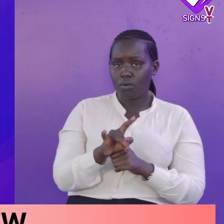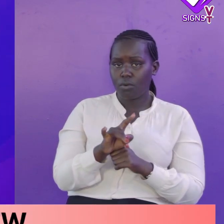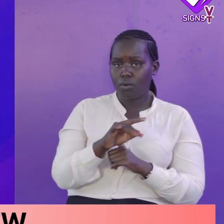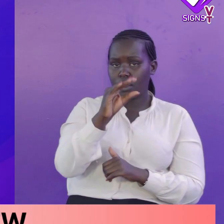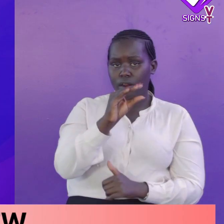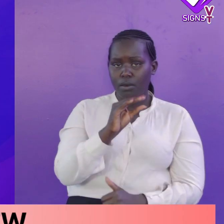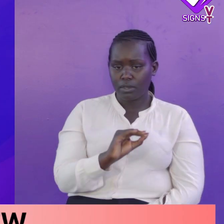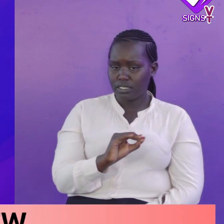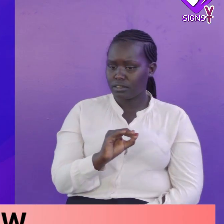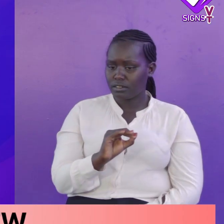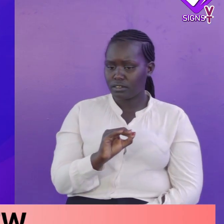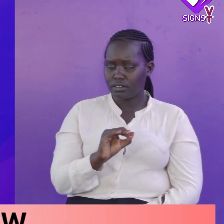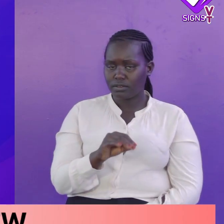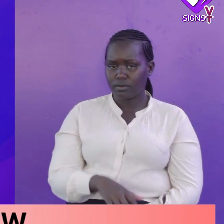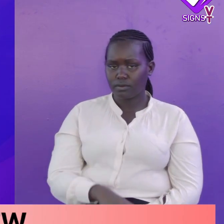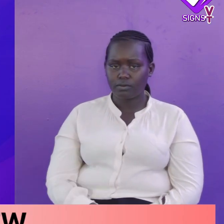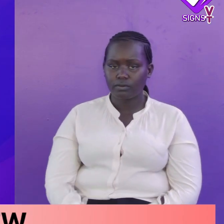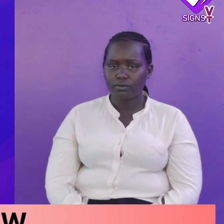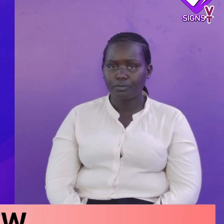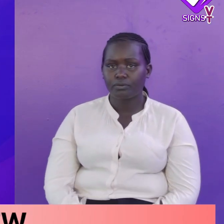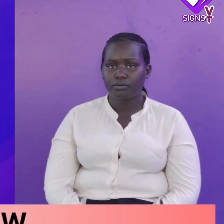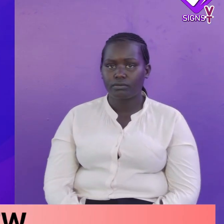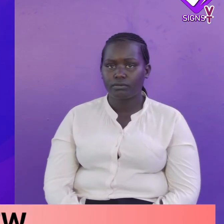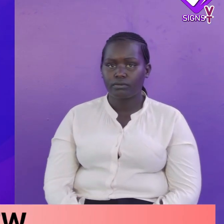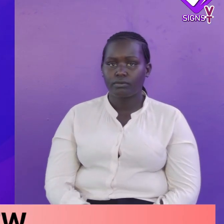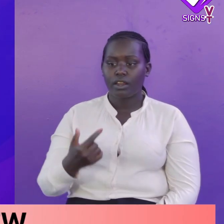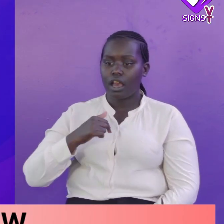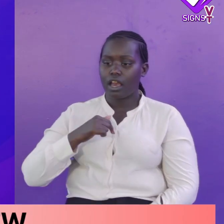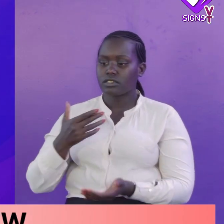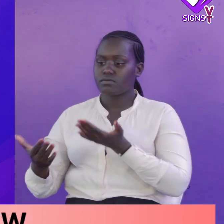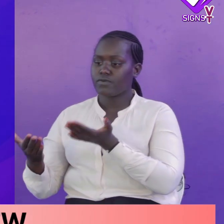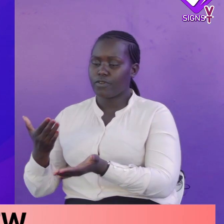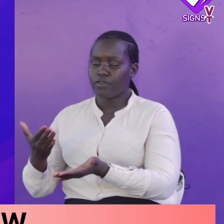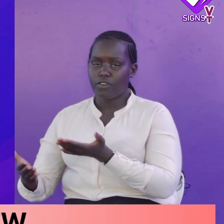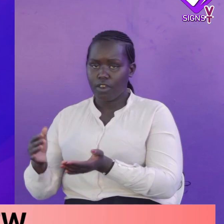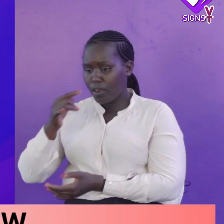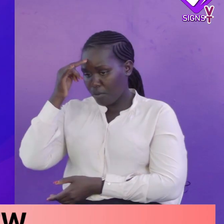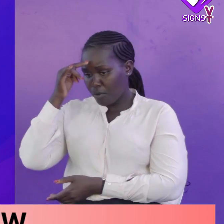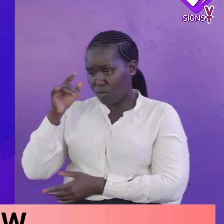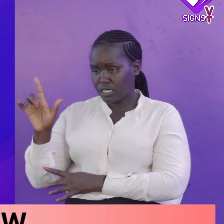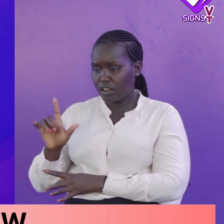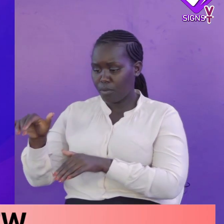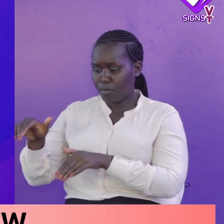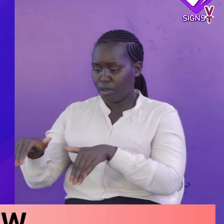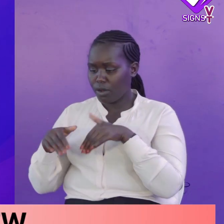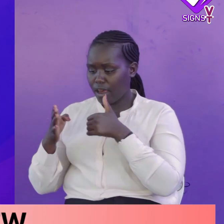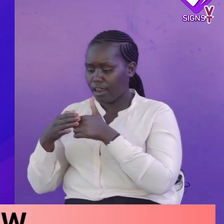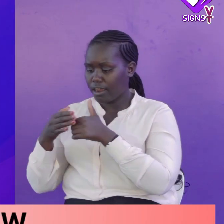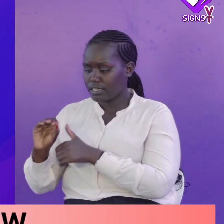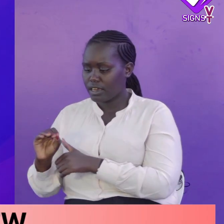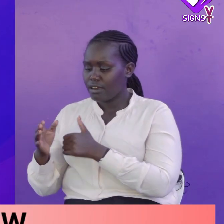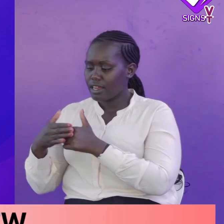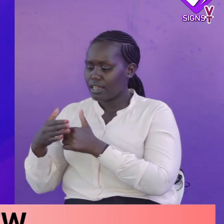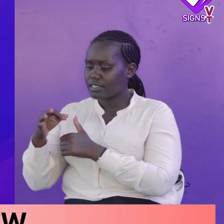are you defending yourself? I'm not defending myself. Here we are fair. We are fair because Liverpool waited until 93 minutes to